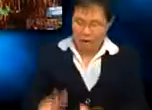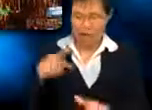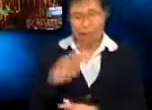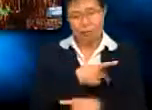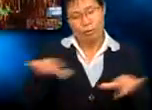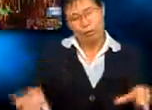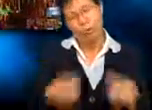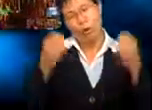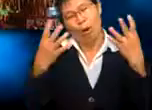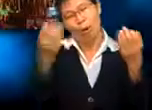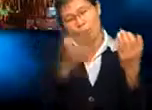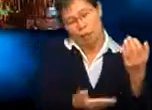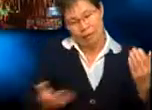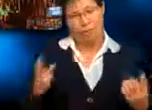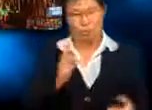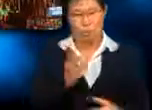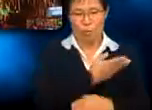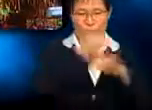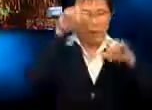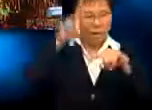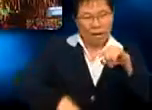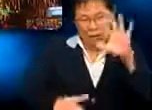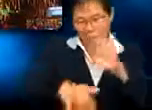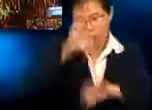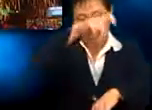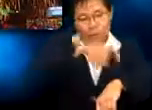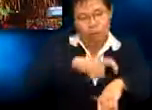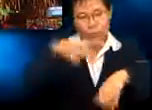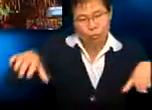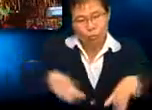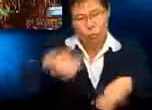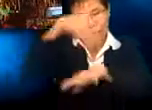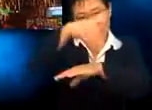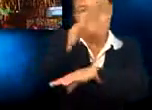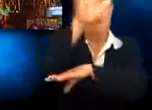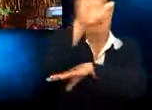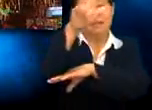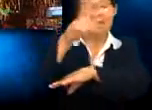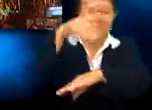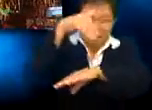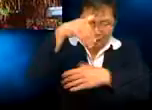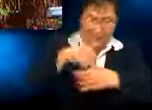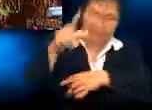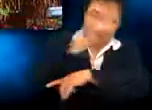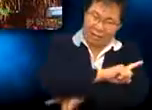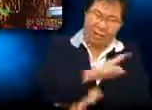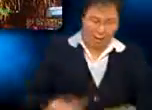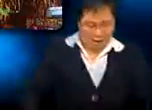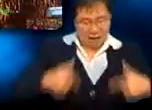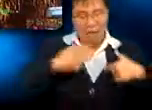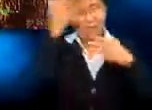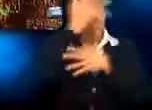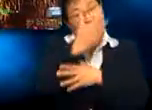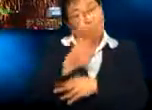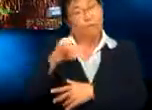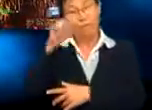to do many of the things that we could not find the time to do in the daytime. Life is beautiful,